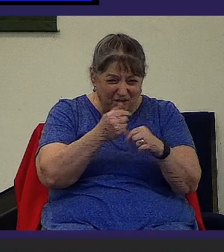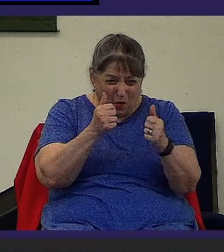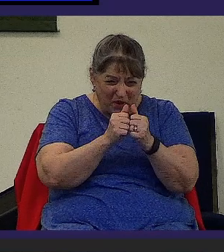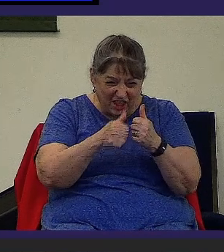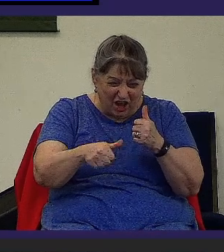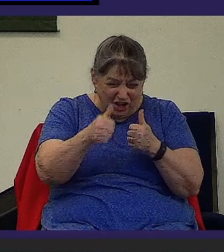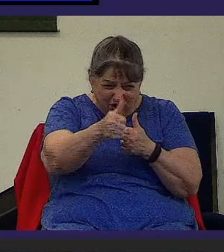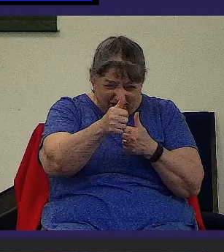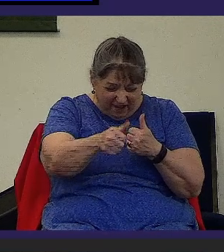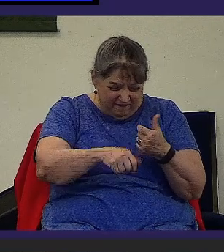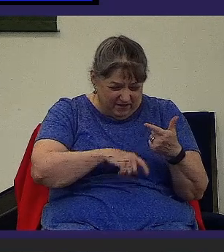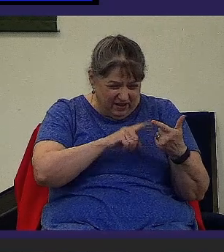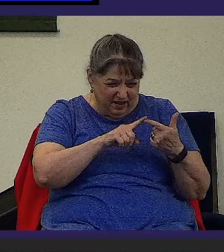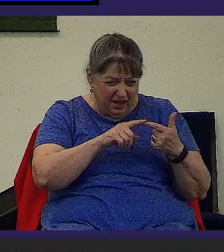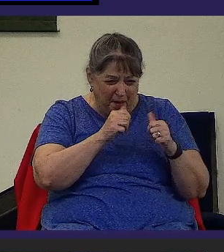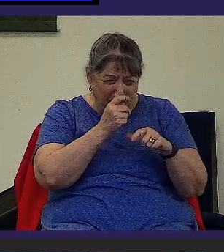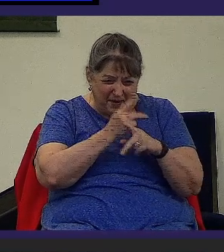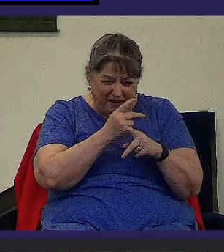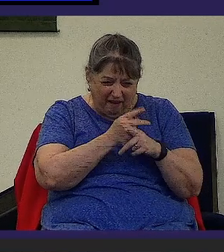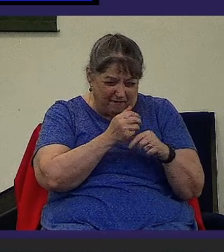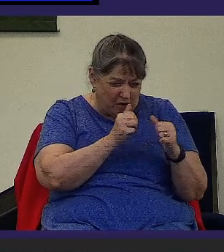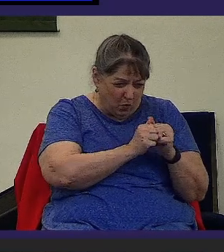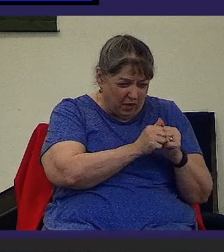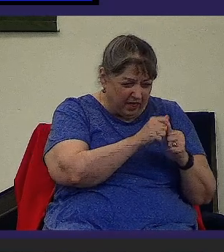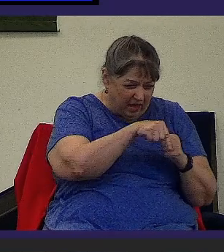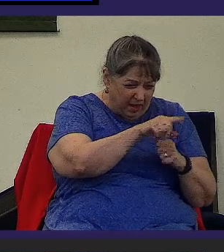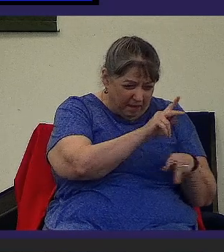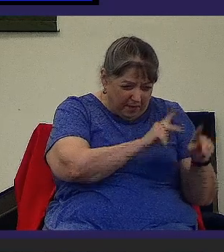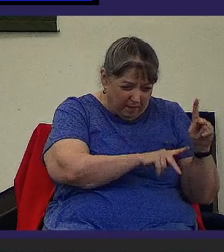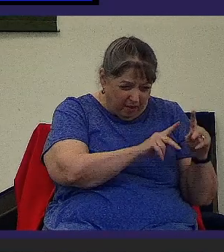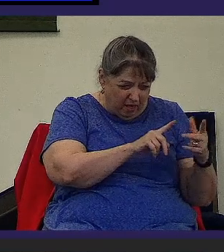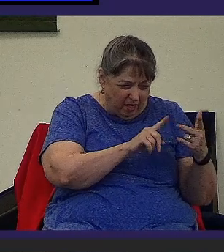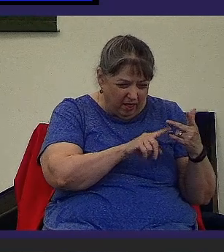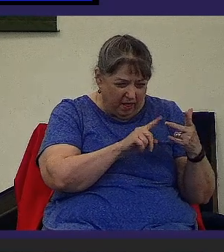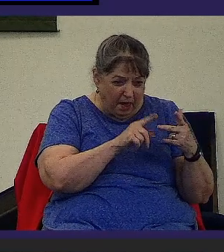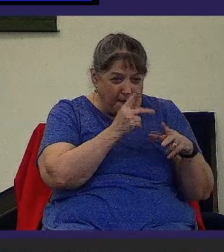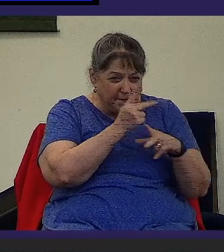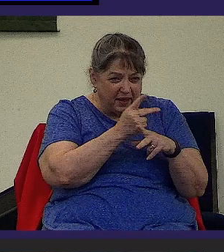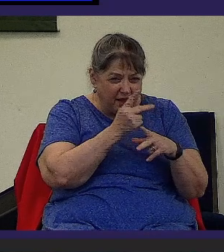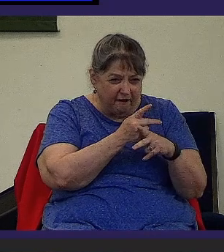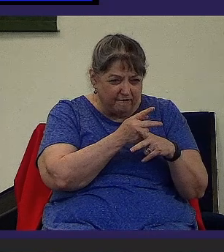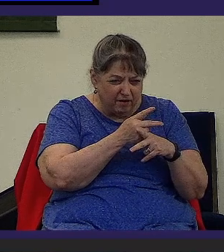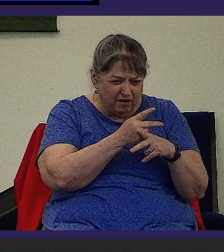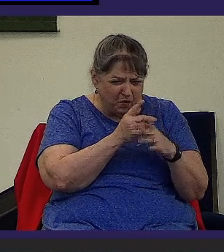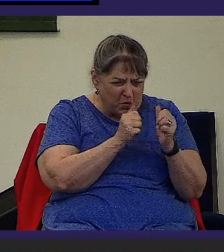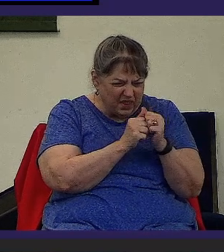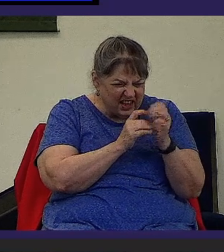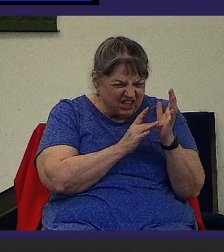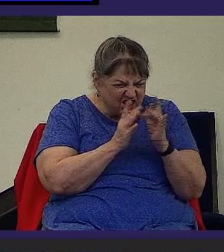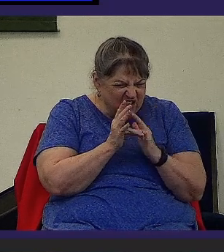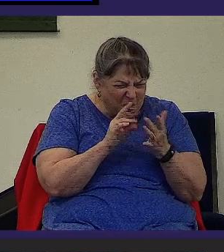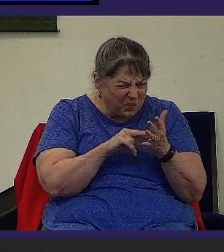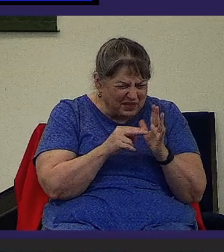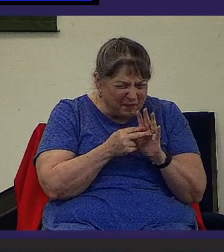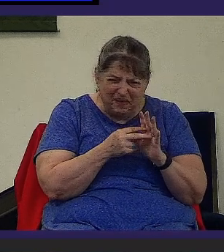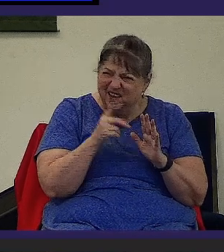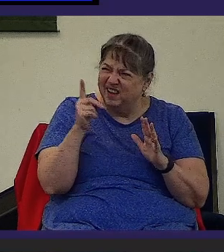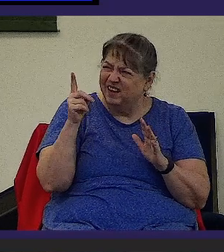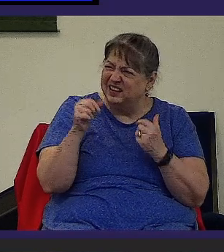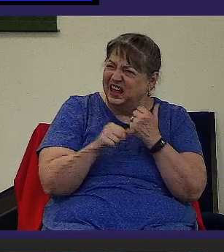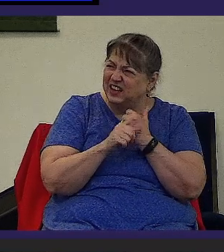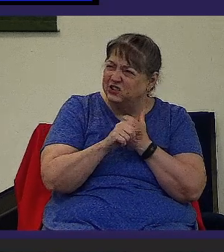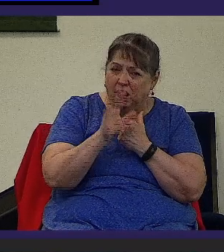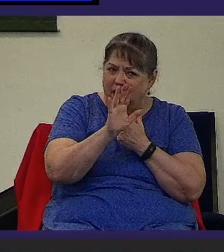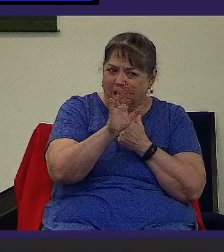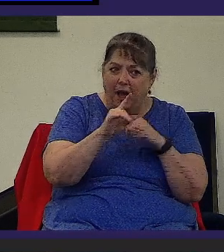careful uh but don't forget jesus he's there with us he's faithful it's it's it's it's because he's